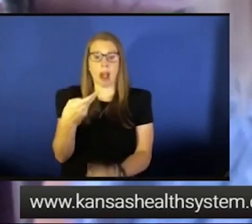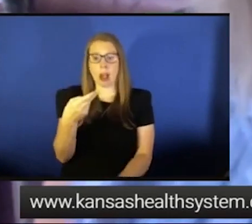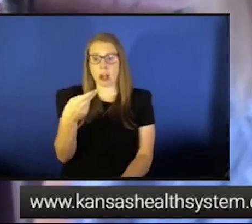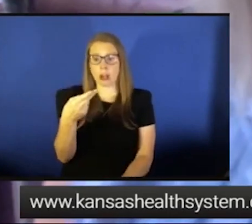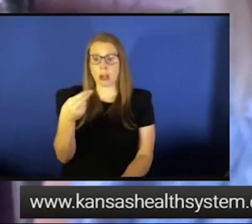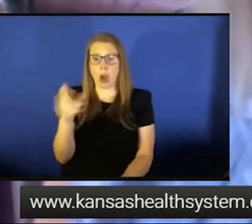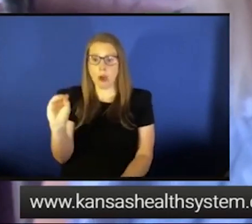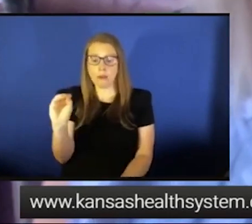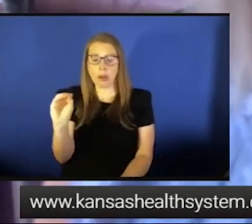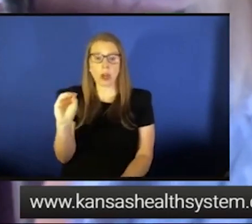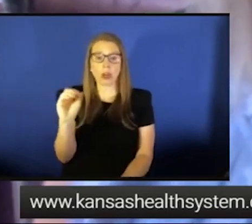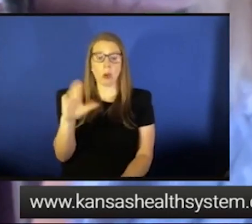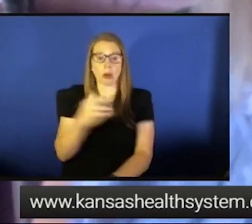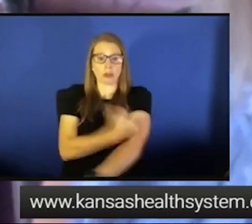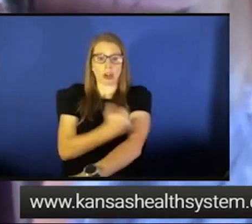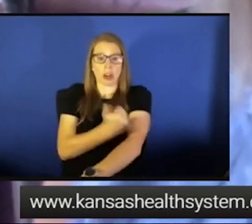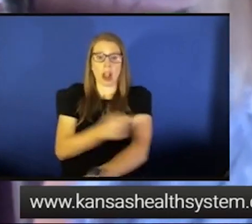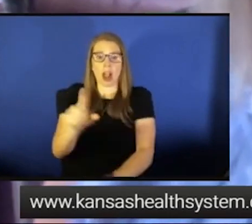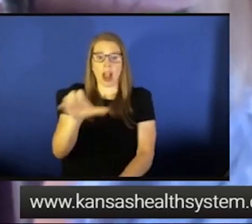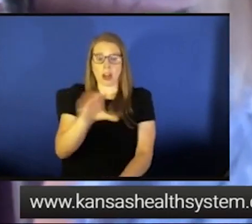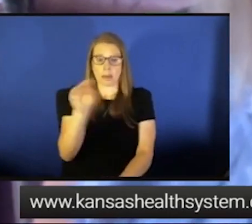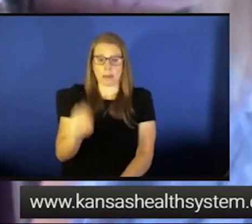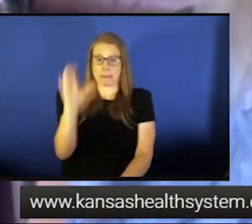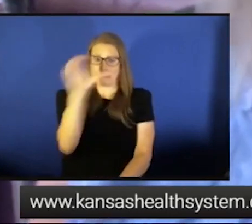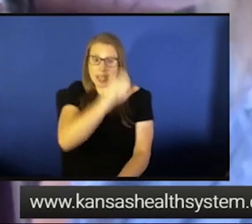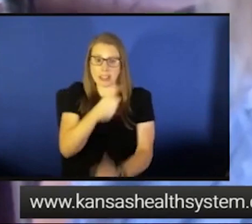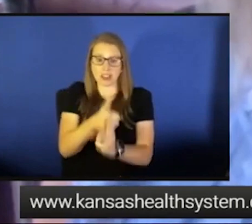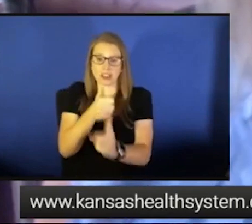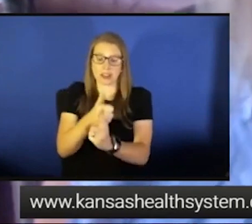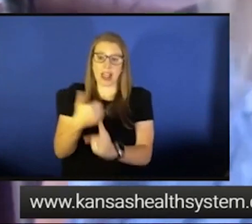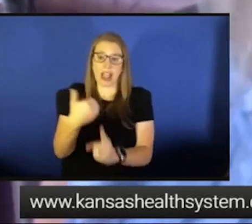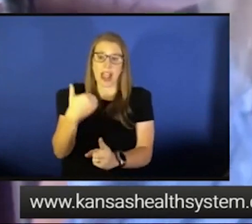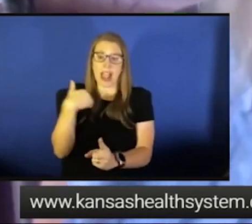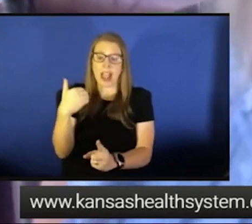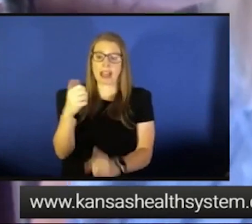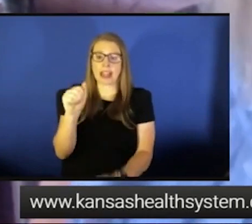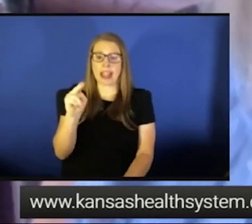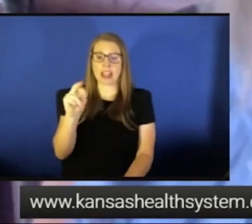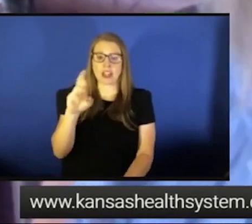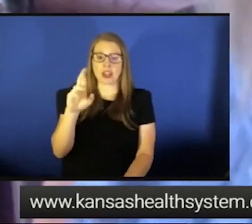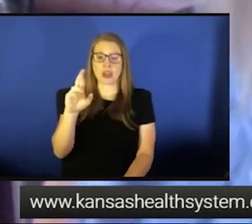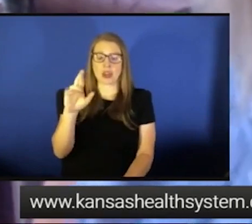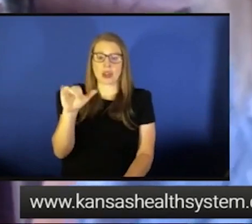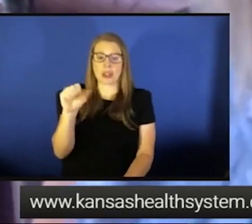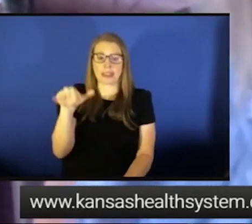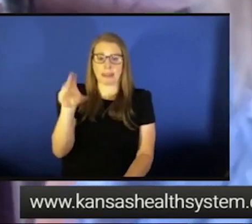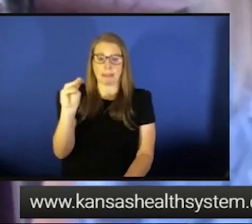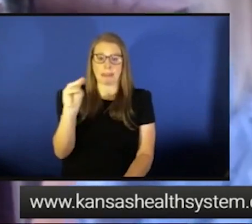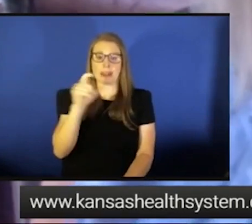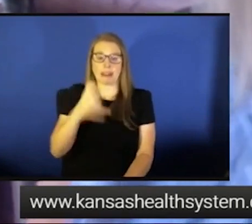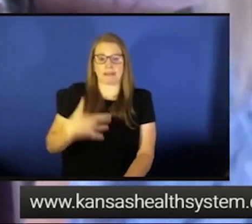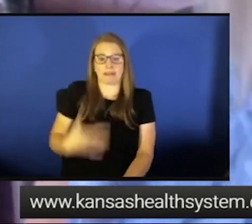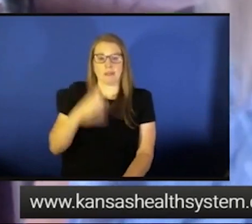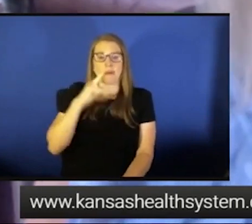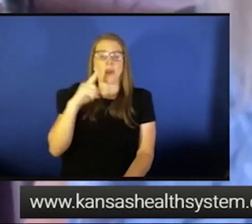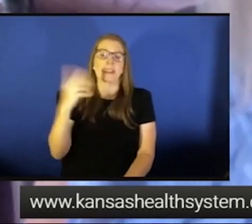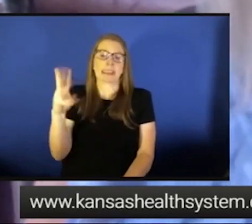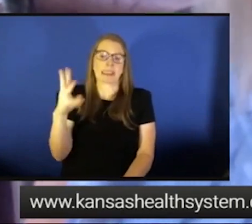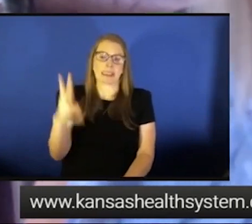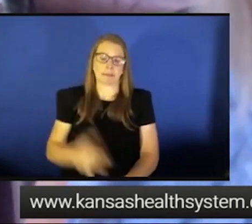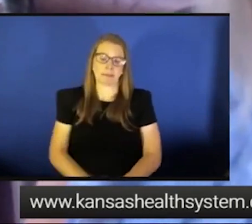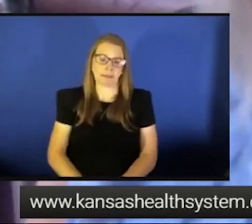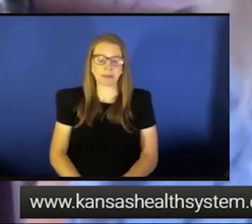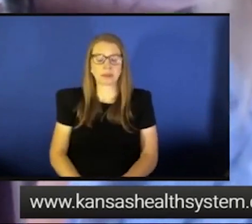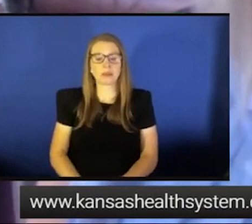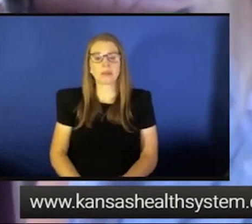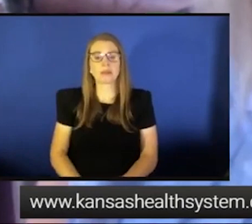on drugs. He 100% missed that she had a ruptured aneurysm, because it's not common in 16-year-olds. So